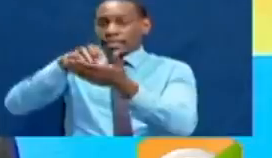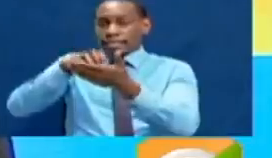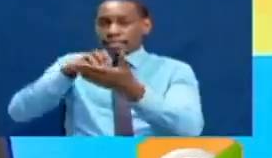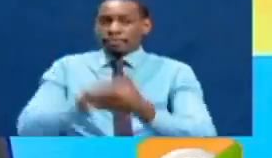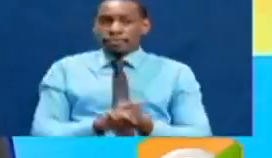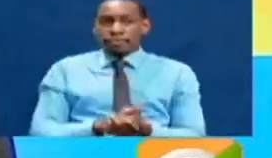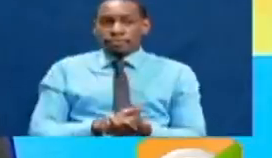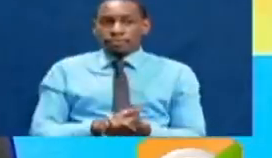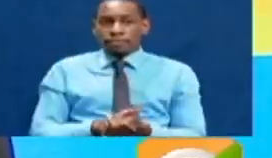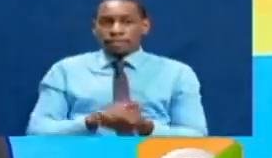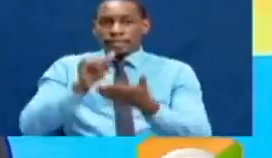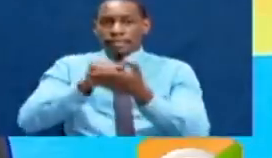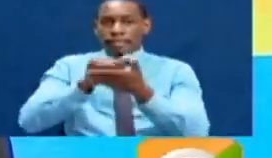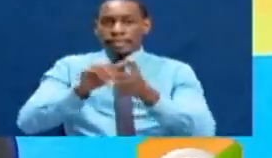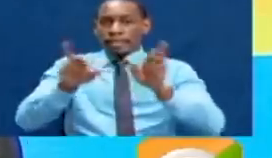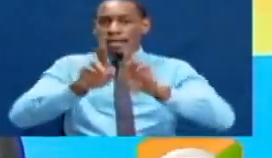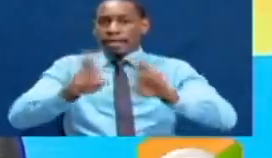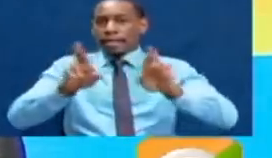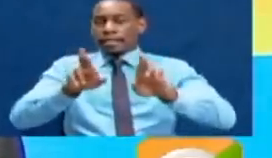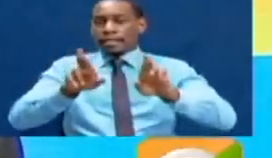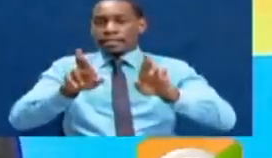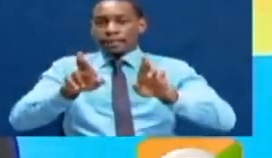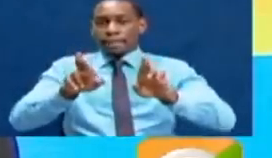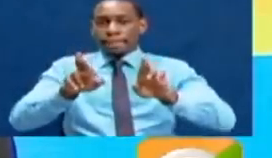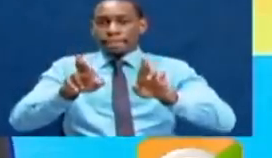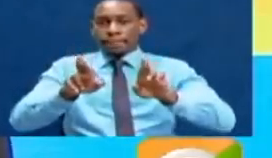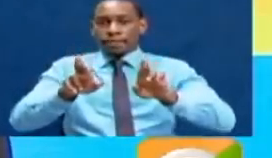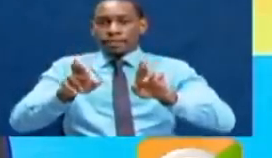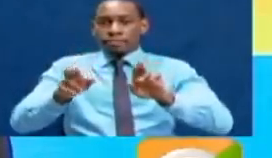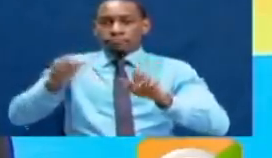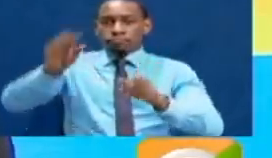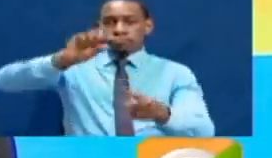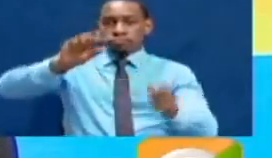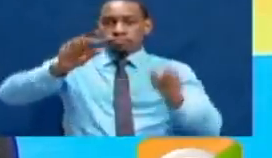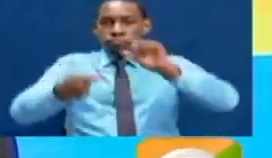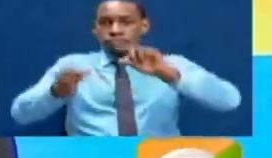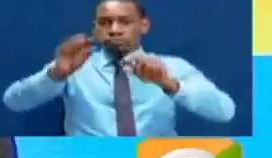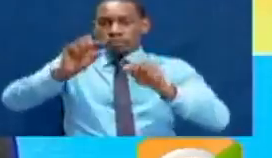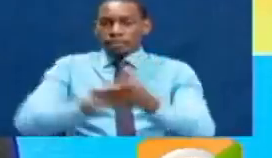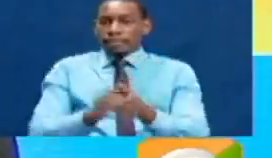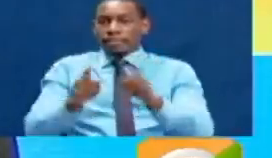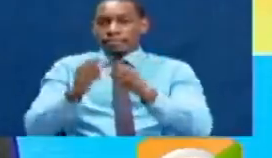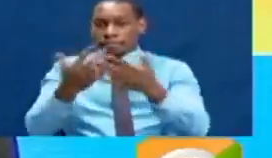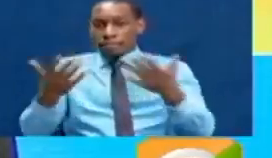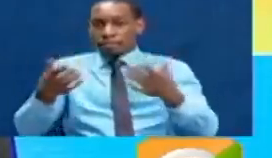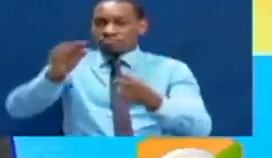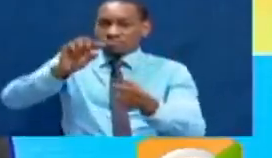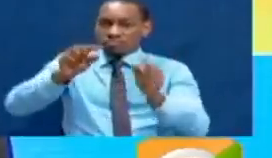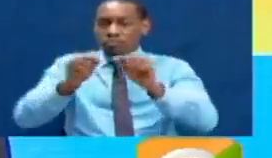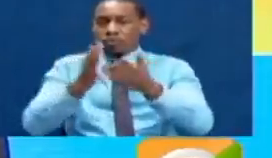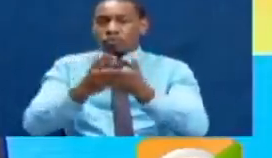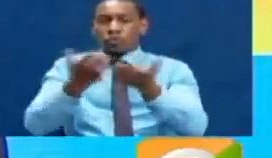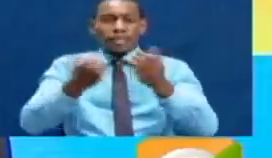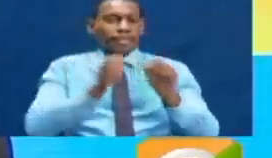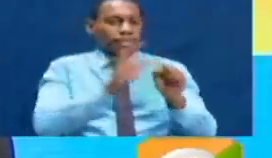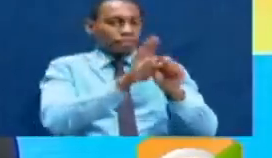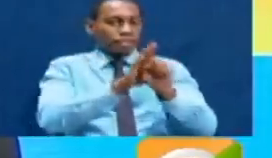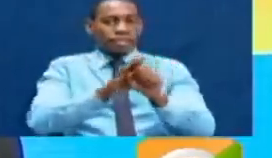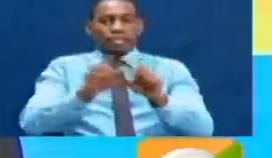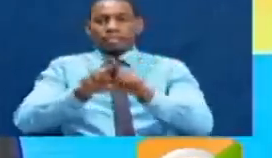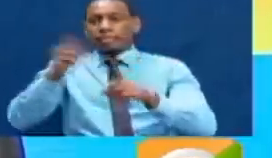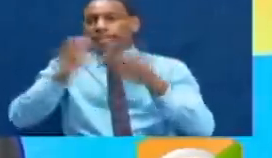is the availability of the reagents. These reagents are in high demand in